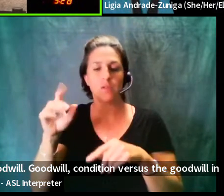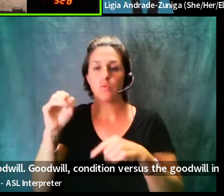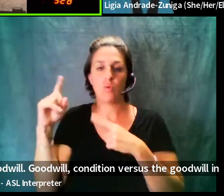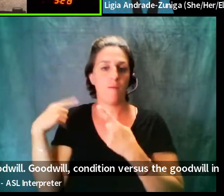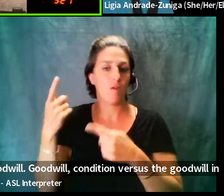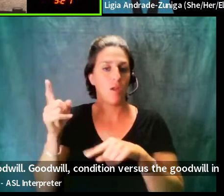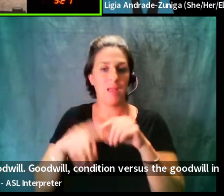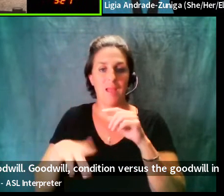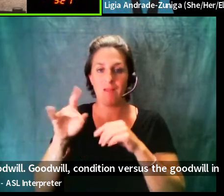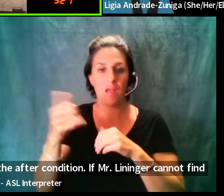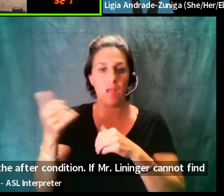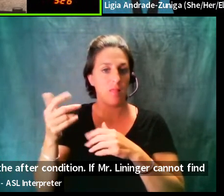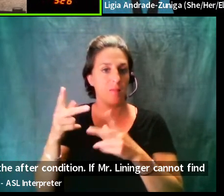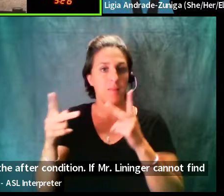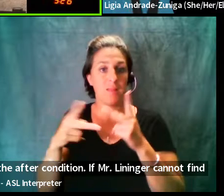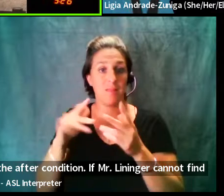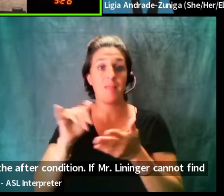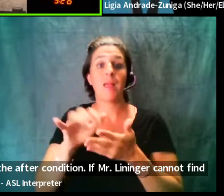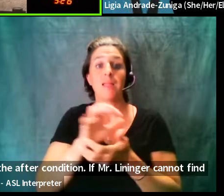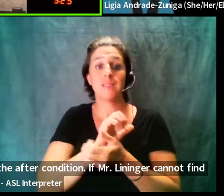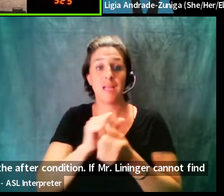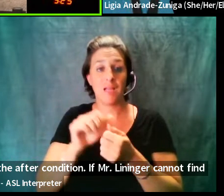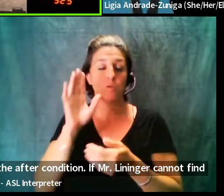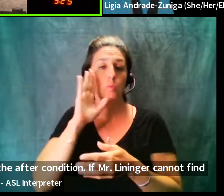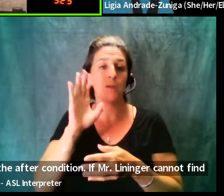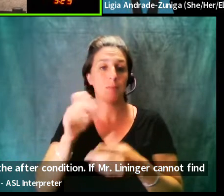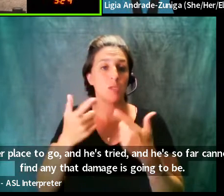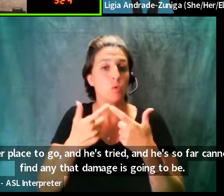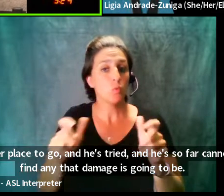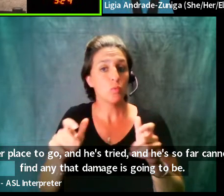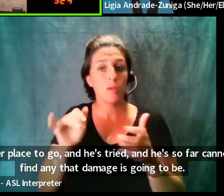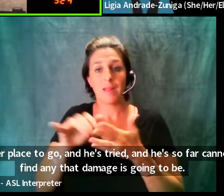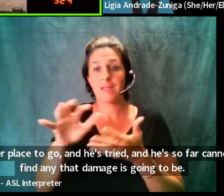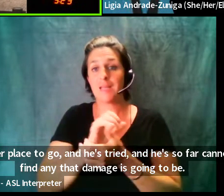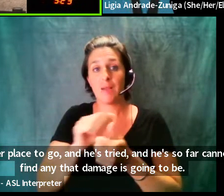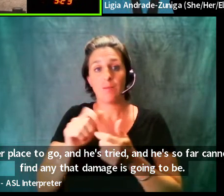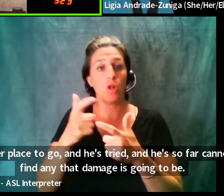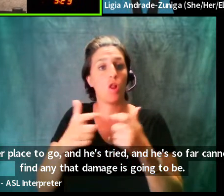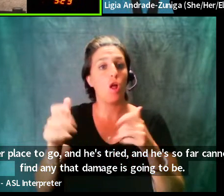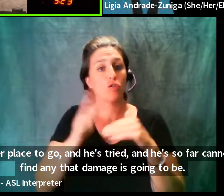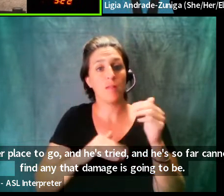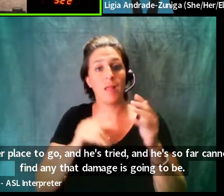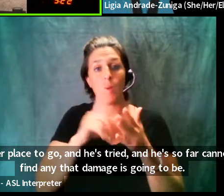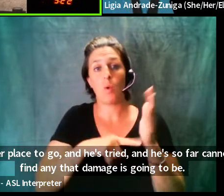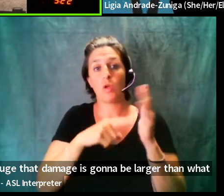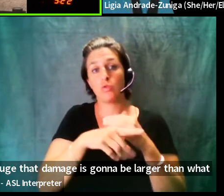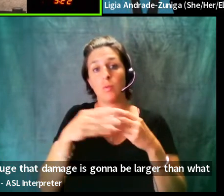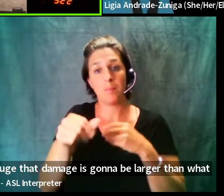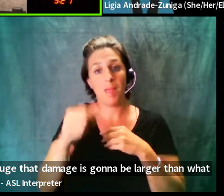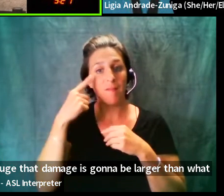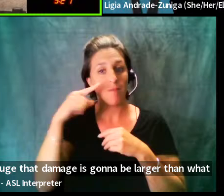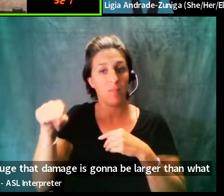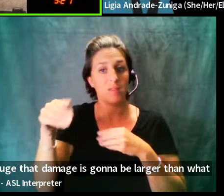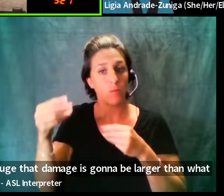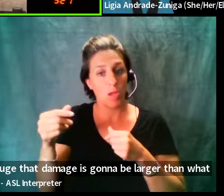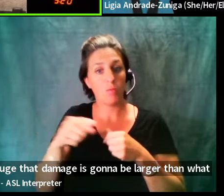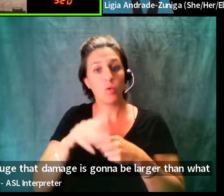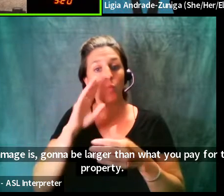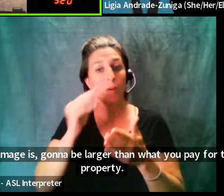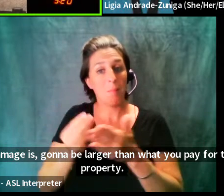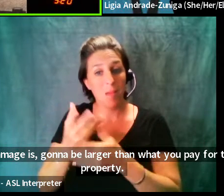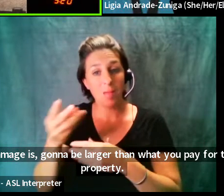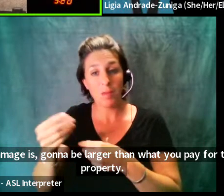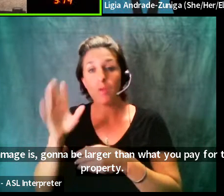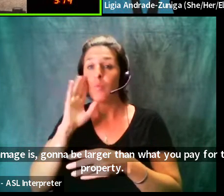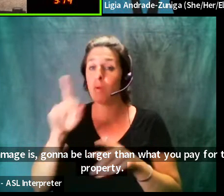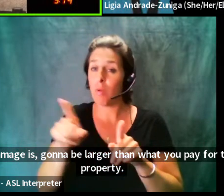any, that damage is going to be huge. That damage is going to be larger than what you pay for the property. So you're going to buy the property, and you're also